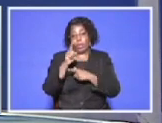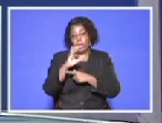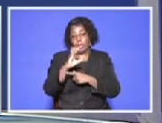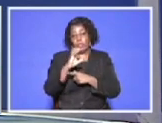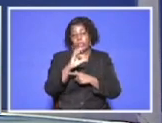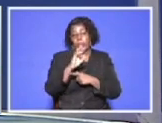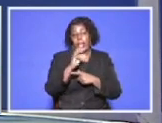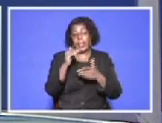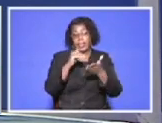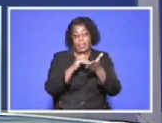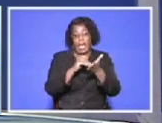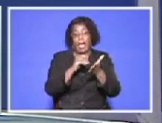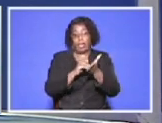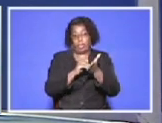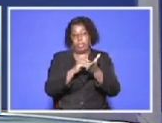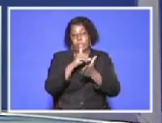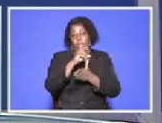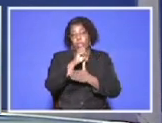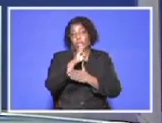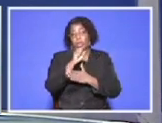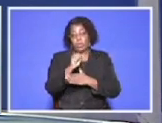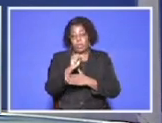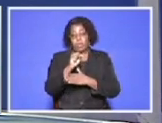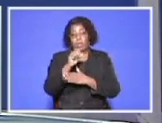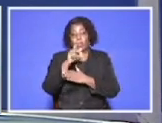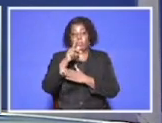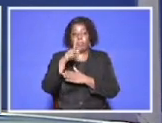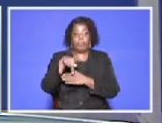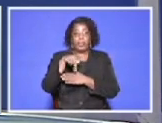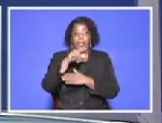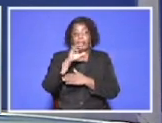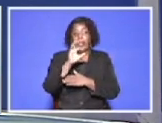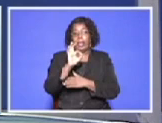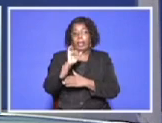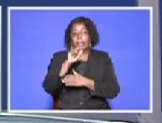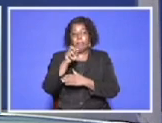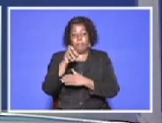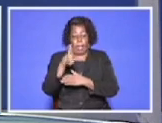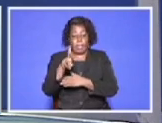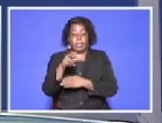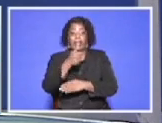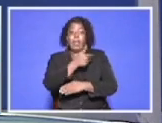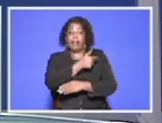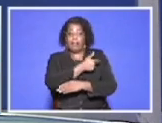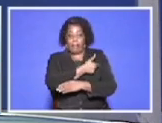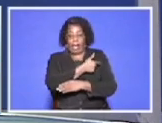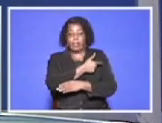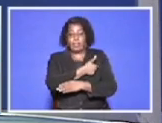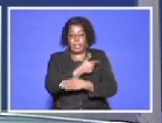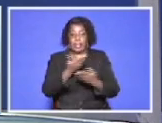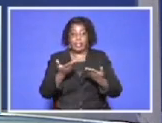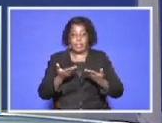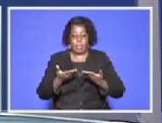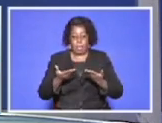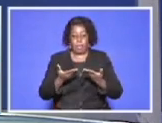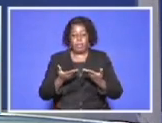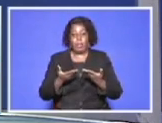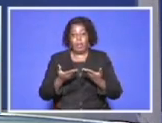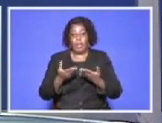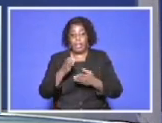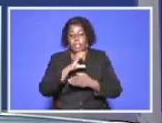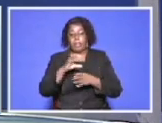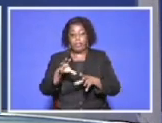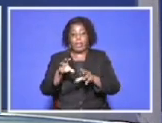128,000 doses of the Pfizer vaccine arrived in the capital this morning, with the nation's chief among those on hand to accept